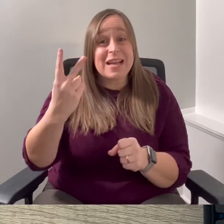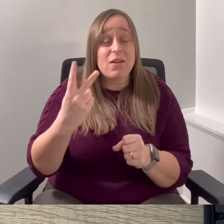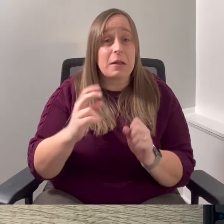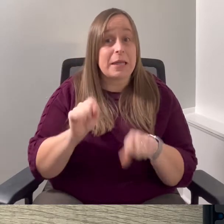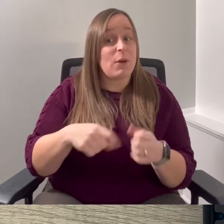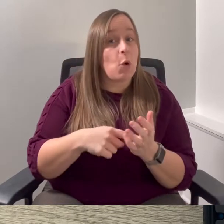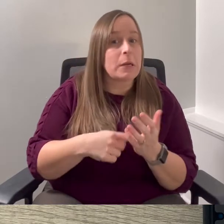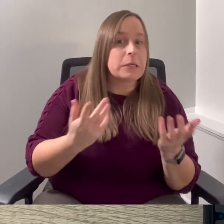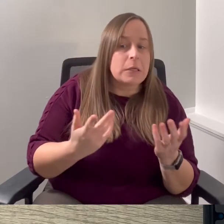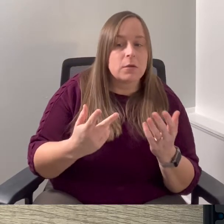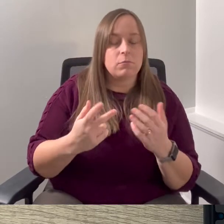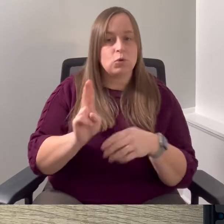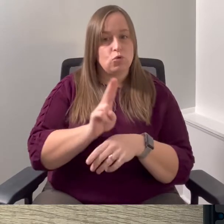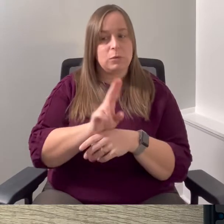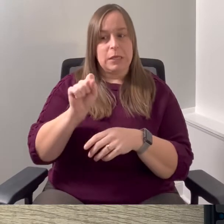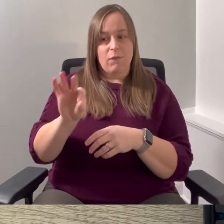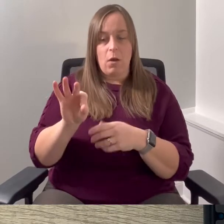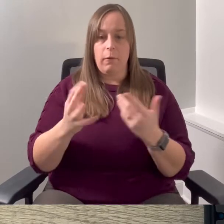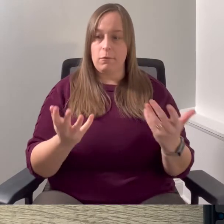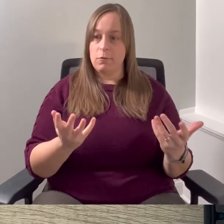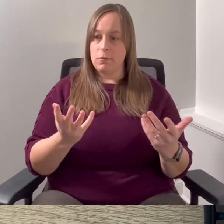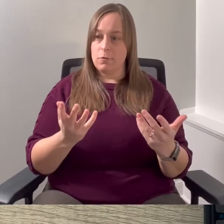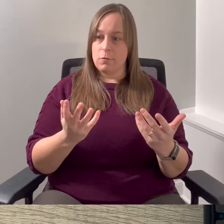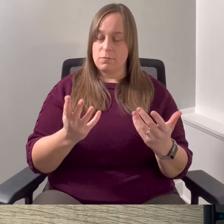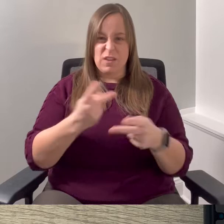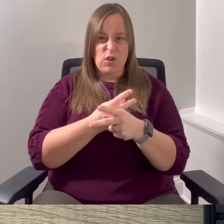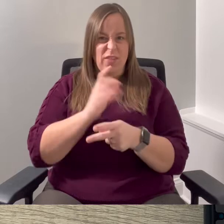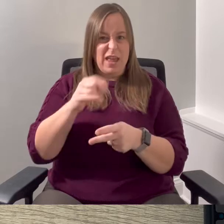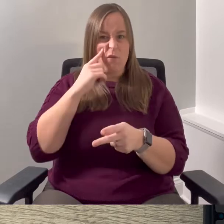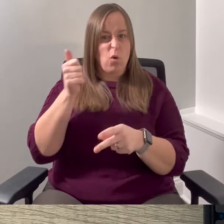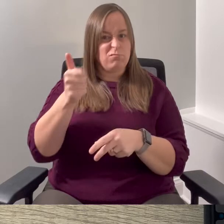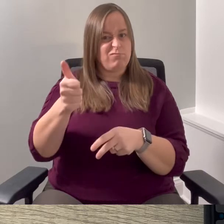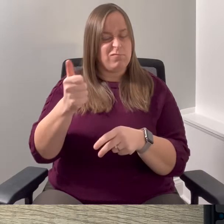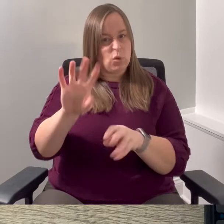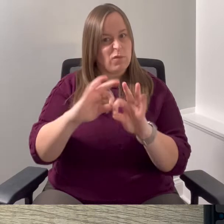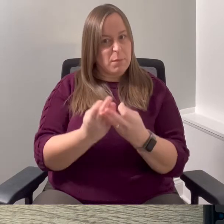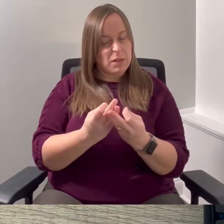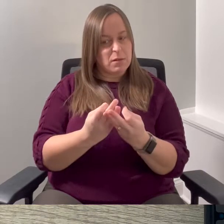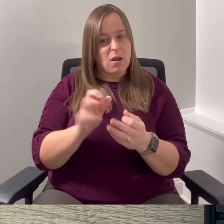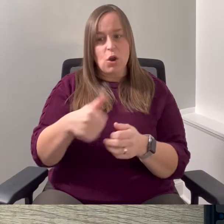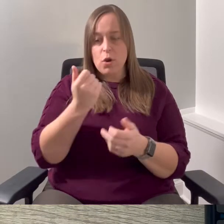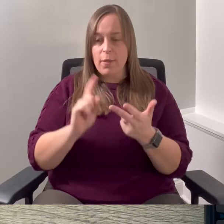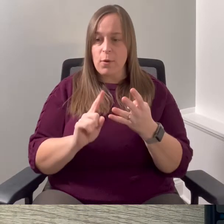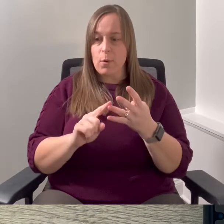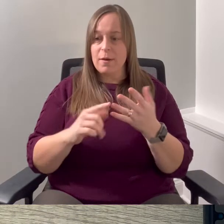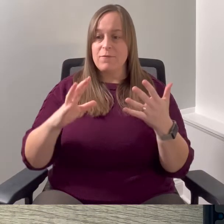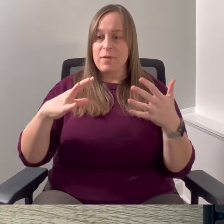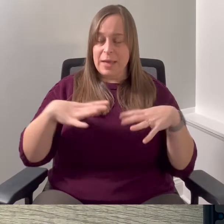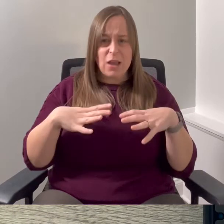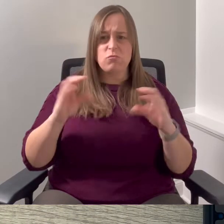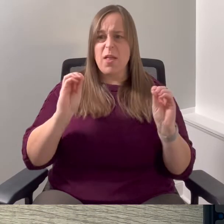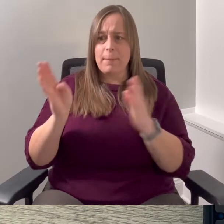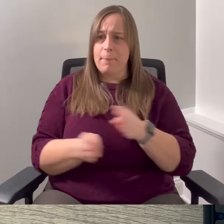sinking funds to figure that out for you and your family. Another one is vacations. Currently, we don't have anything planned or in the